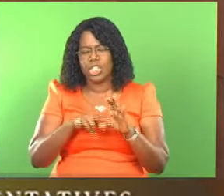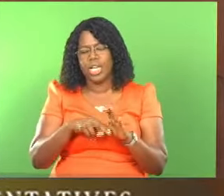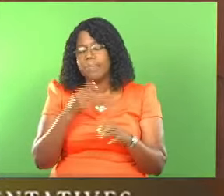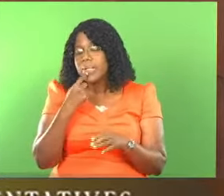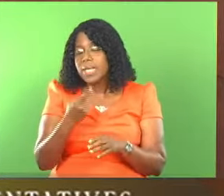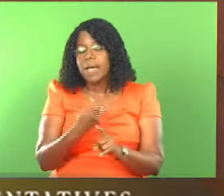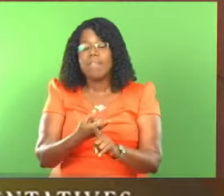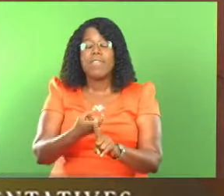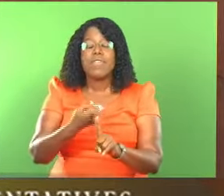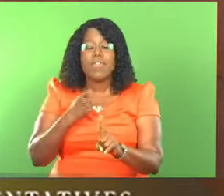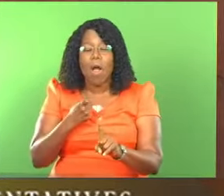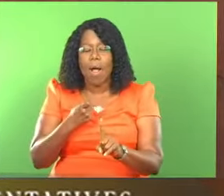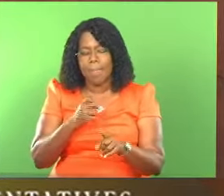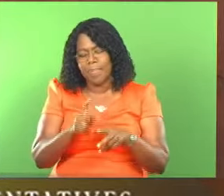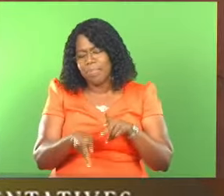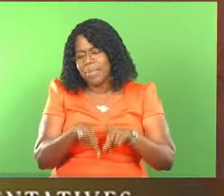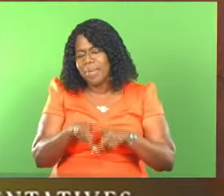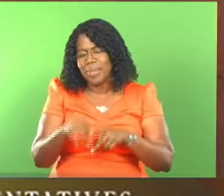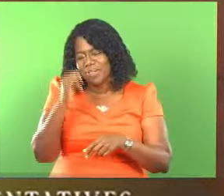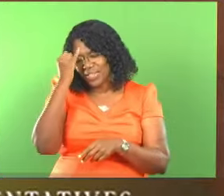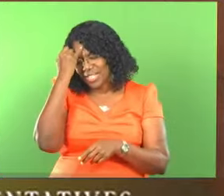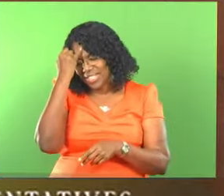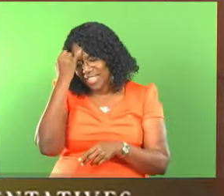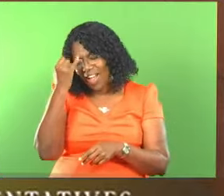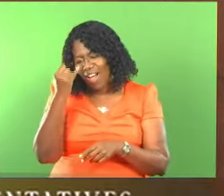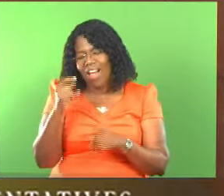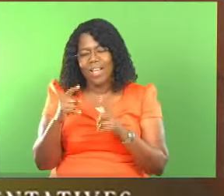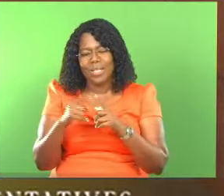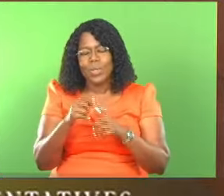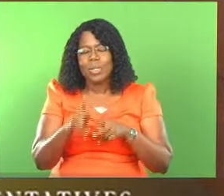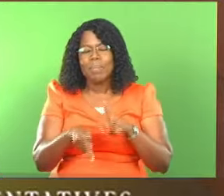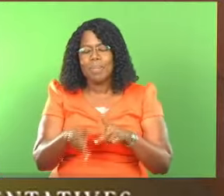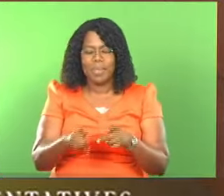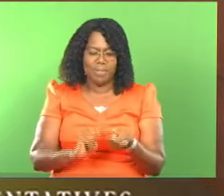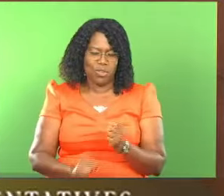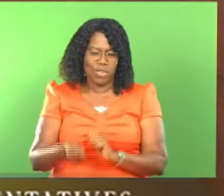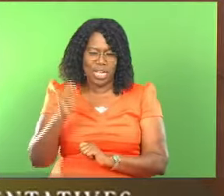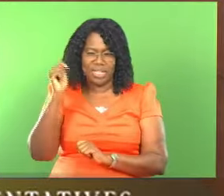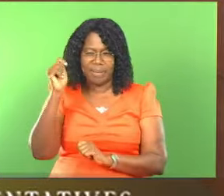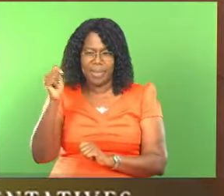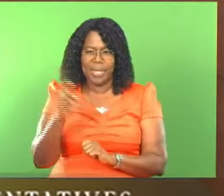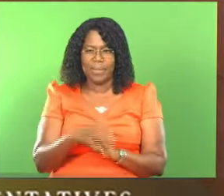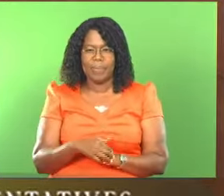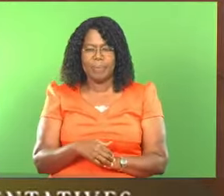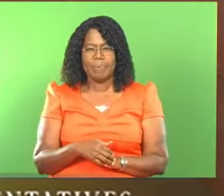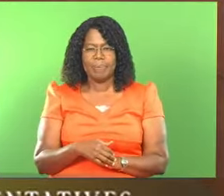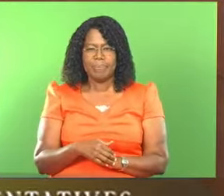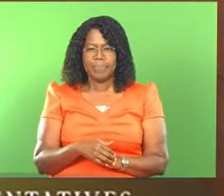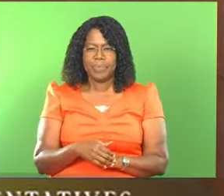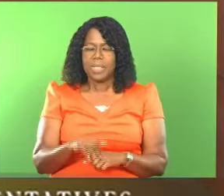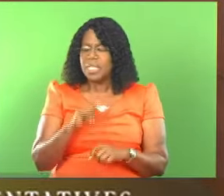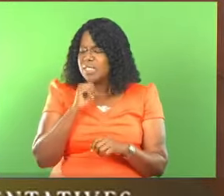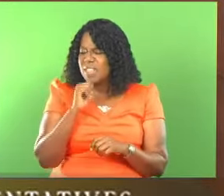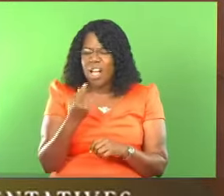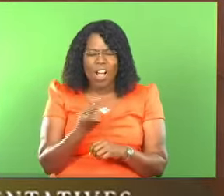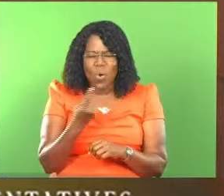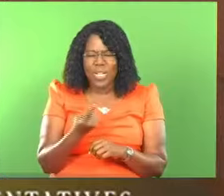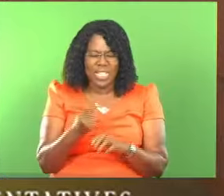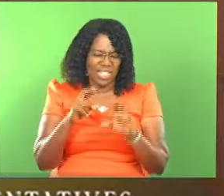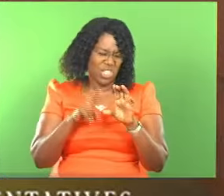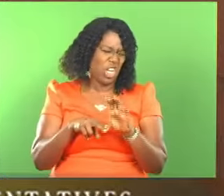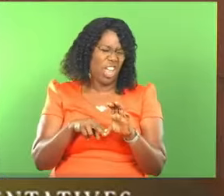of India to the people of Trinidad and Tobago. So more than just furniture, that chair